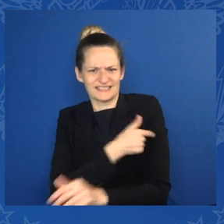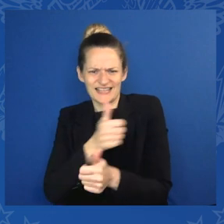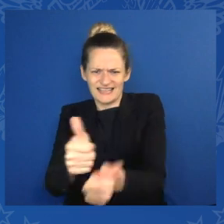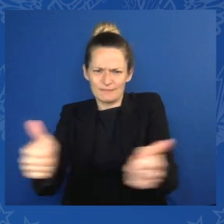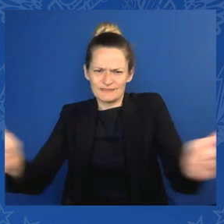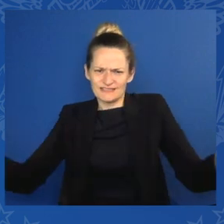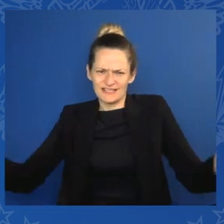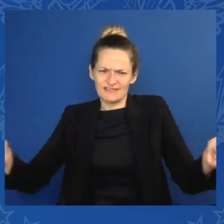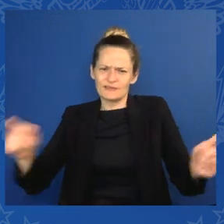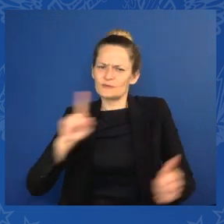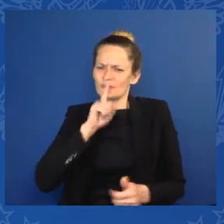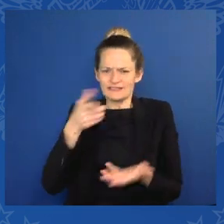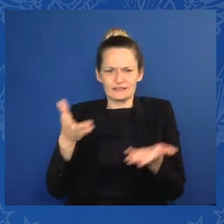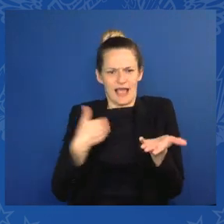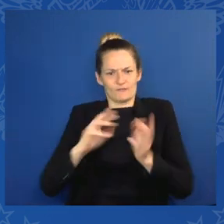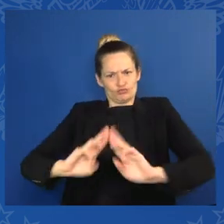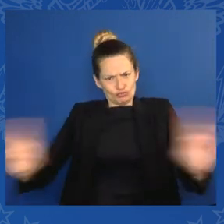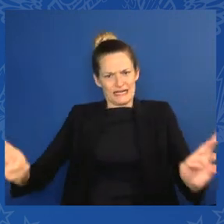Thank you.